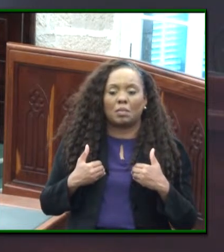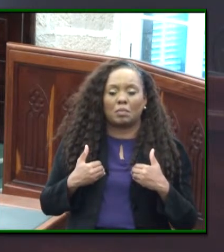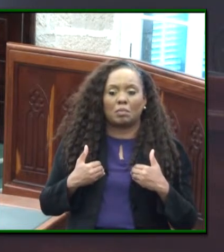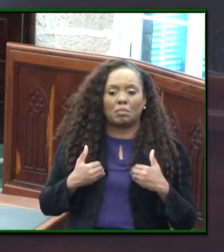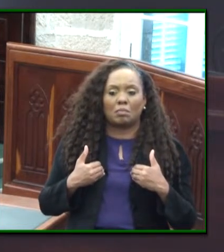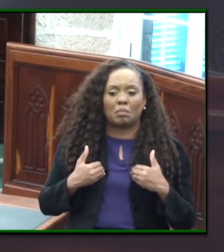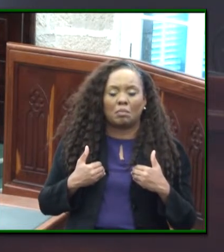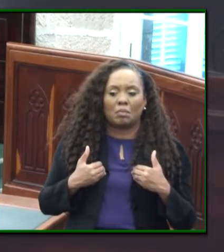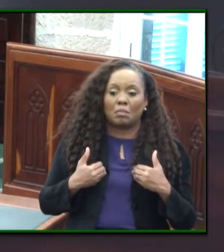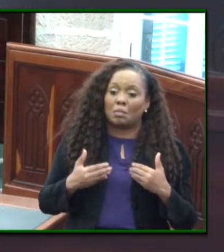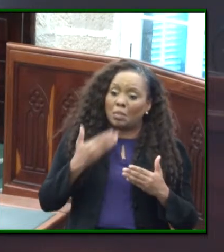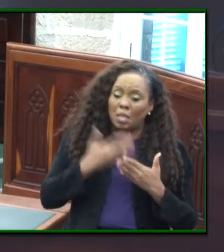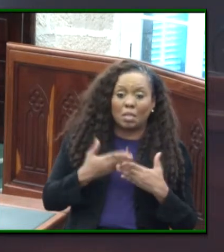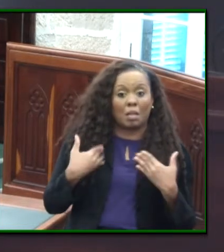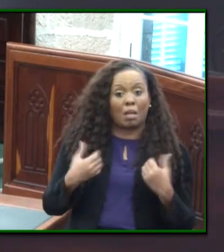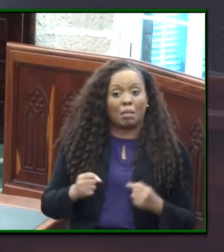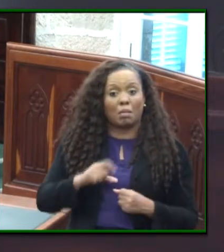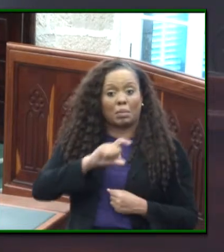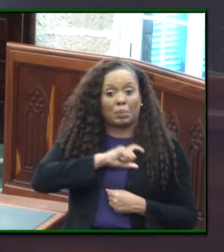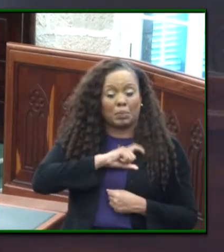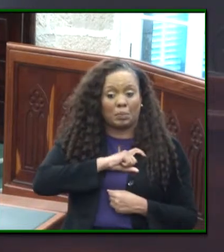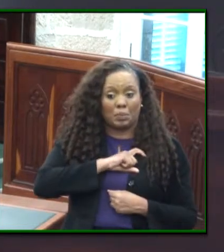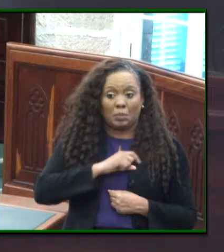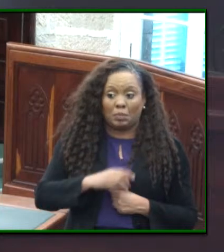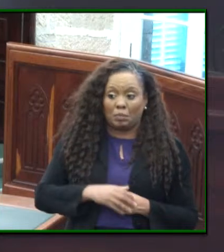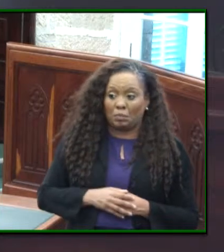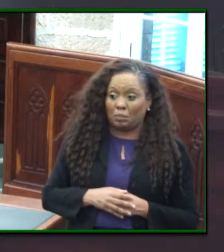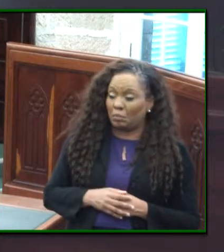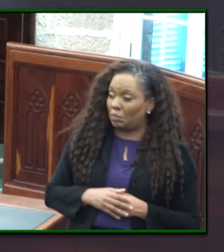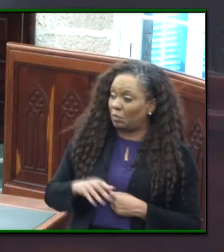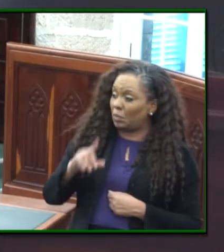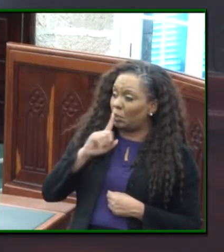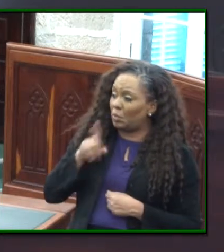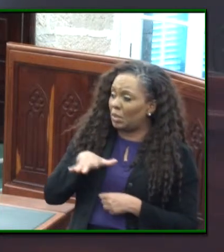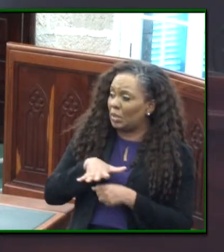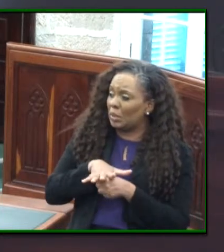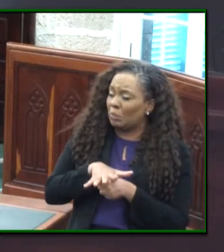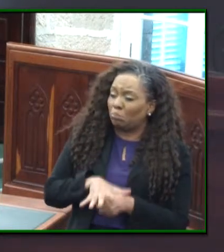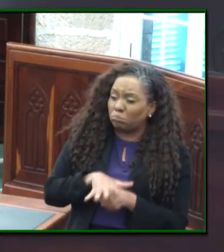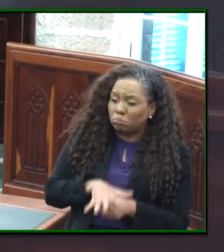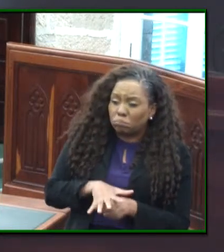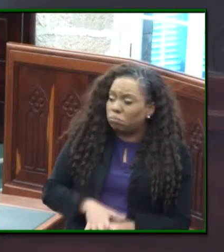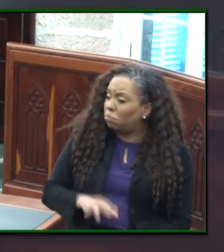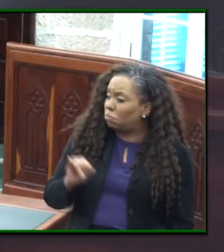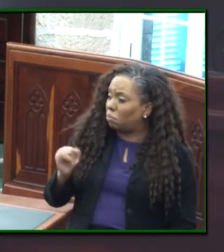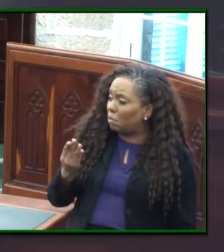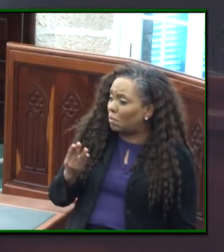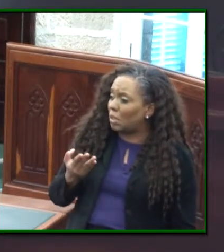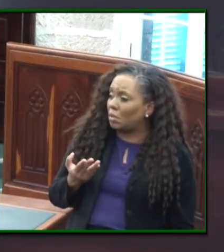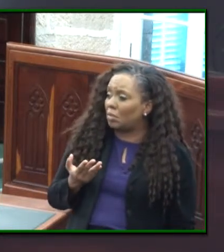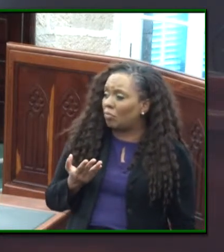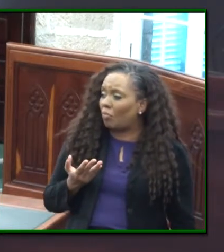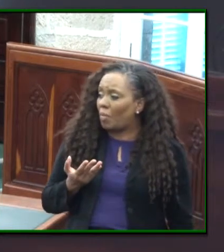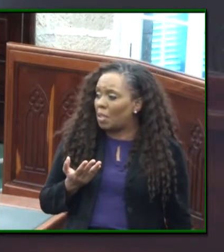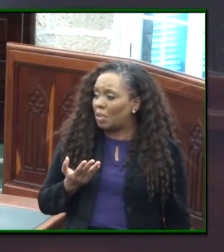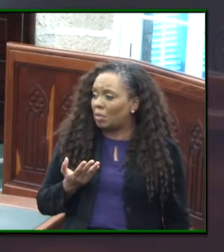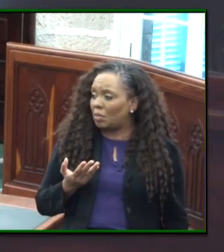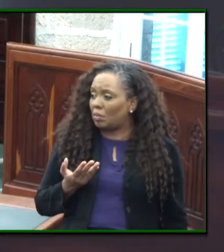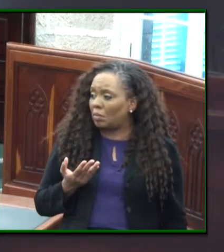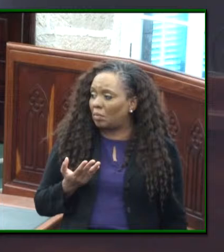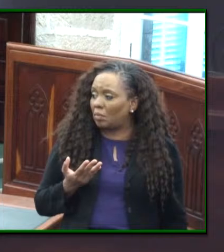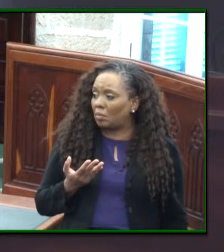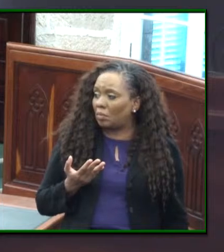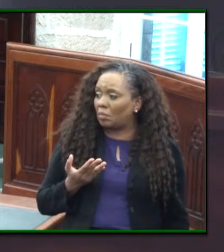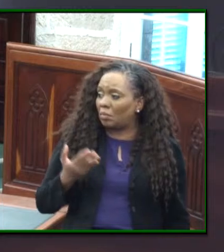are concerned. As you mentioned, it is an extremely stressful job, and we are well aware of